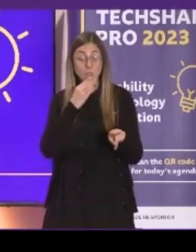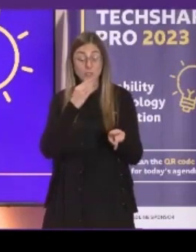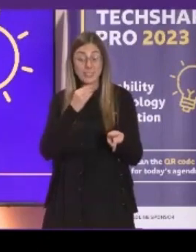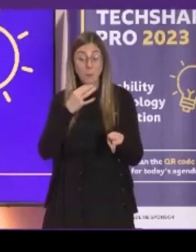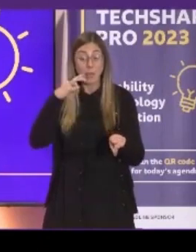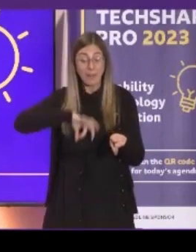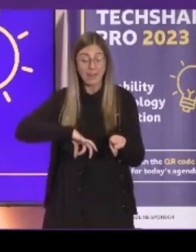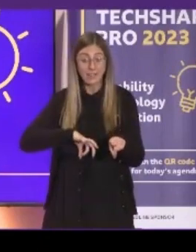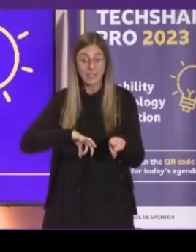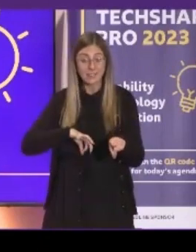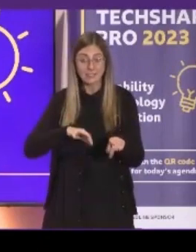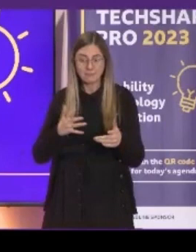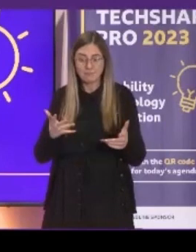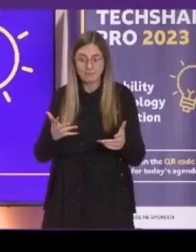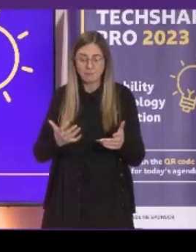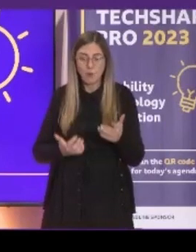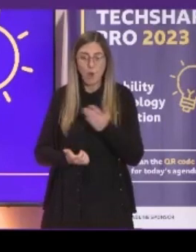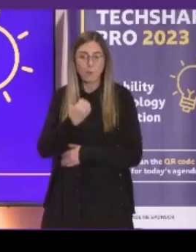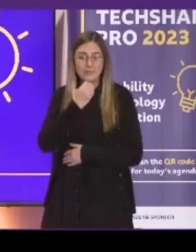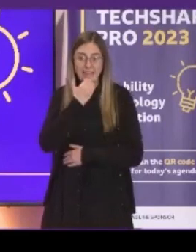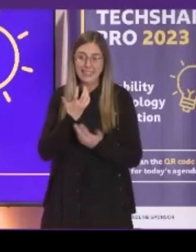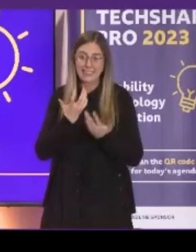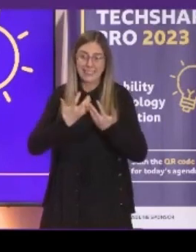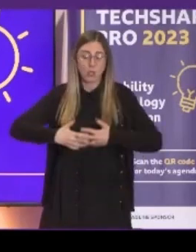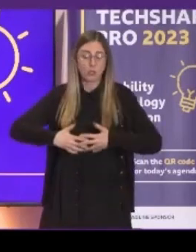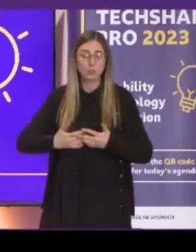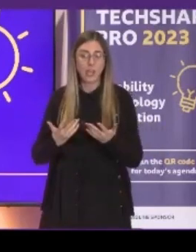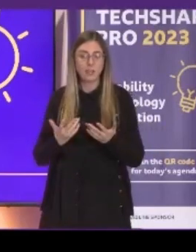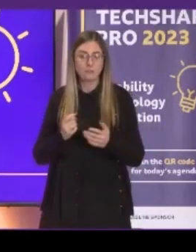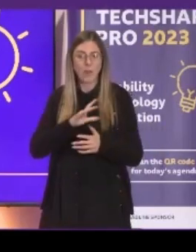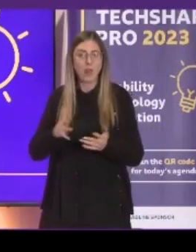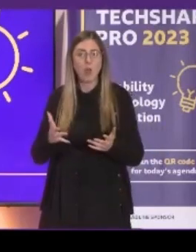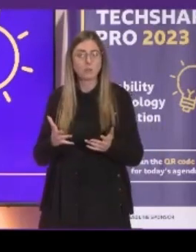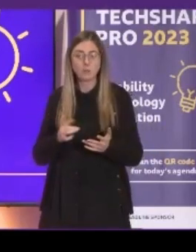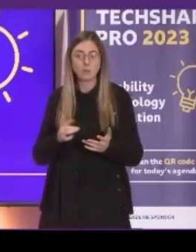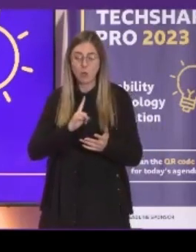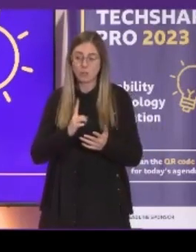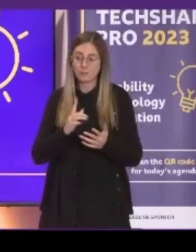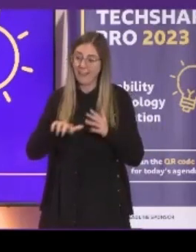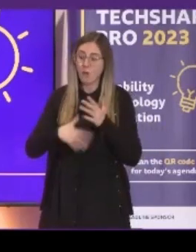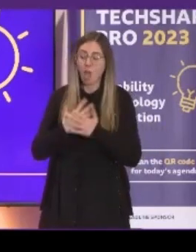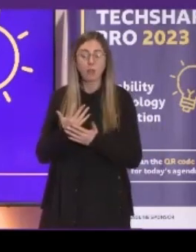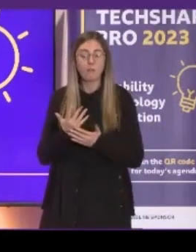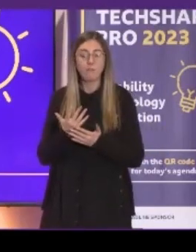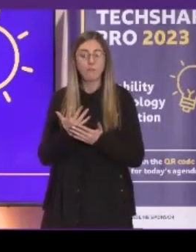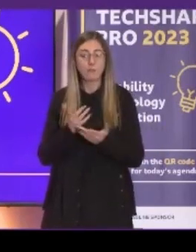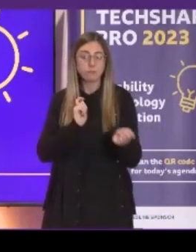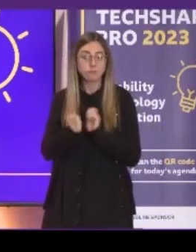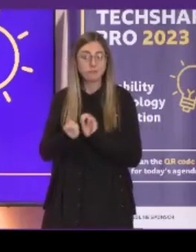products. Updates to technology are evolving, they have to.